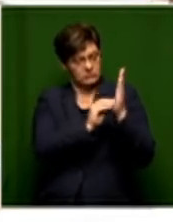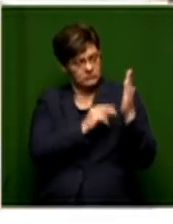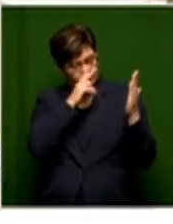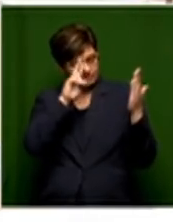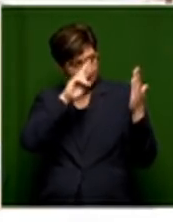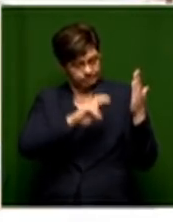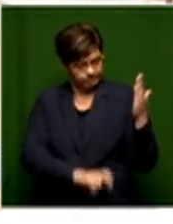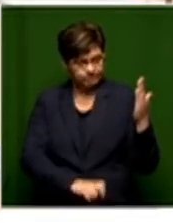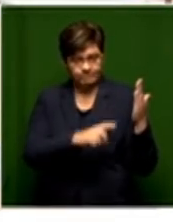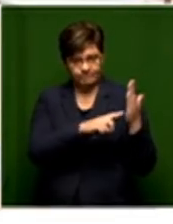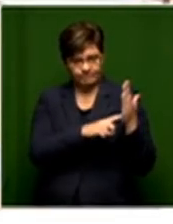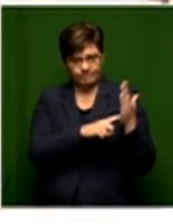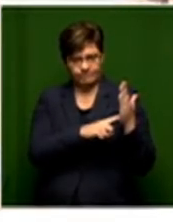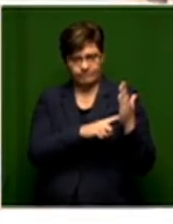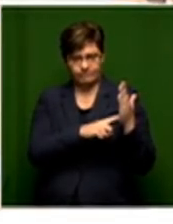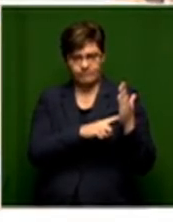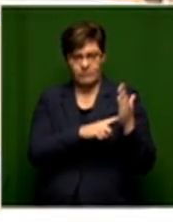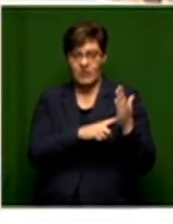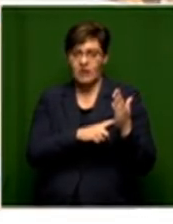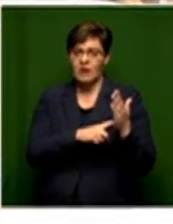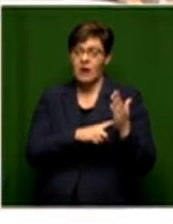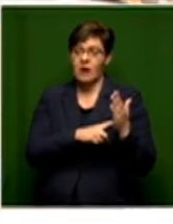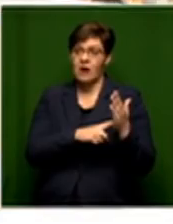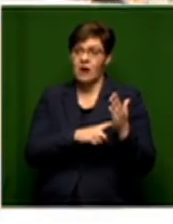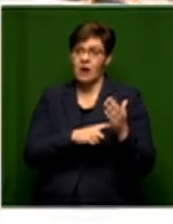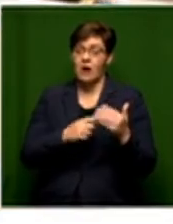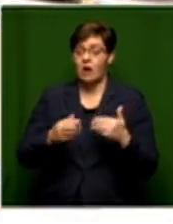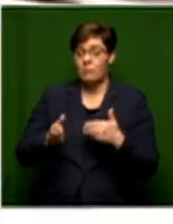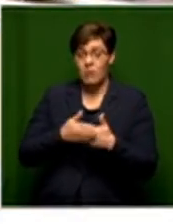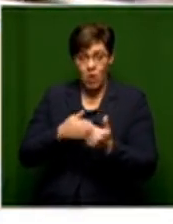we expecting any further arrests at this point?